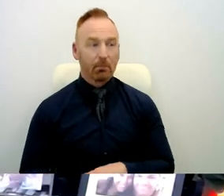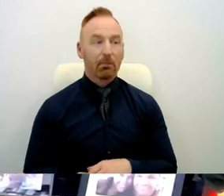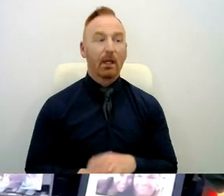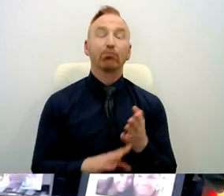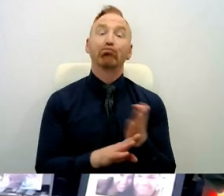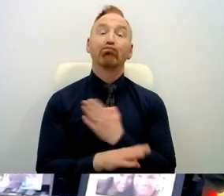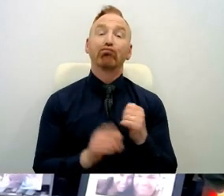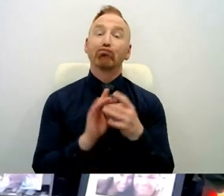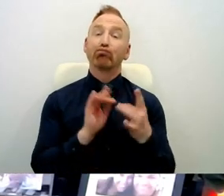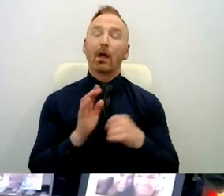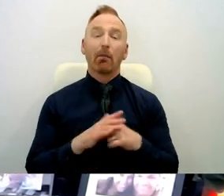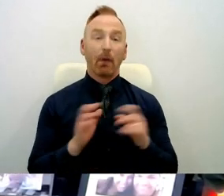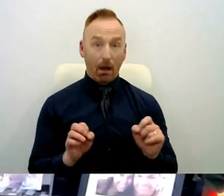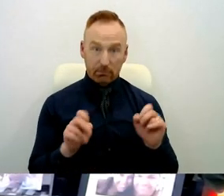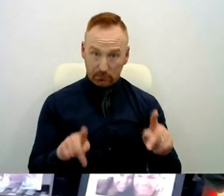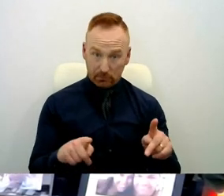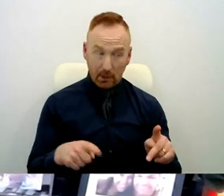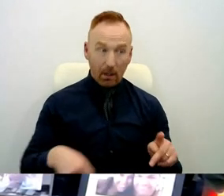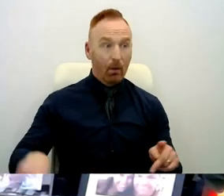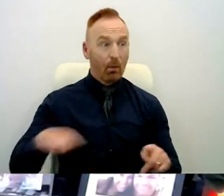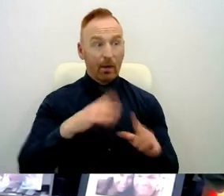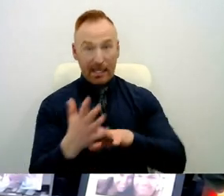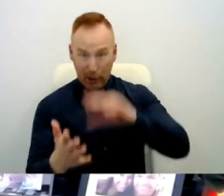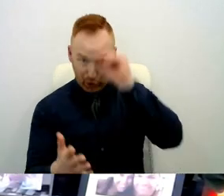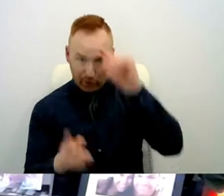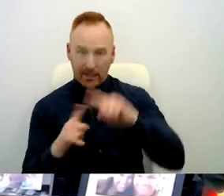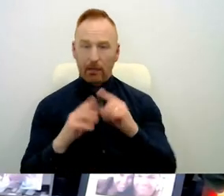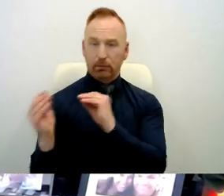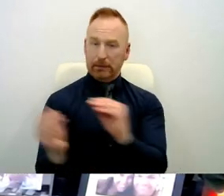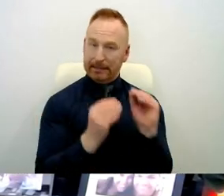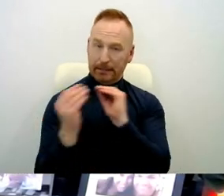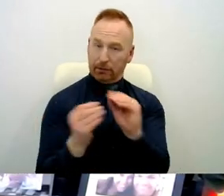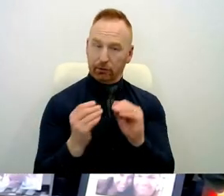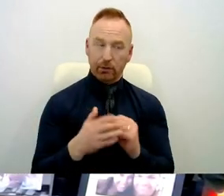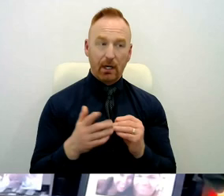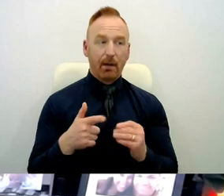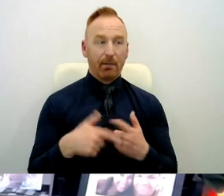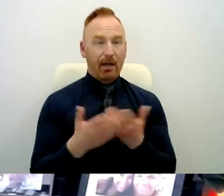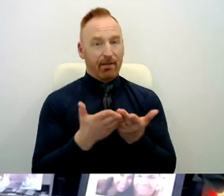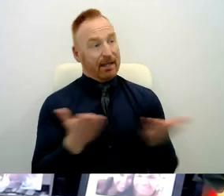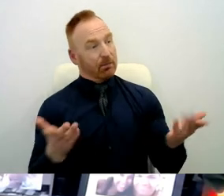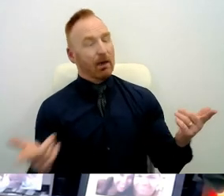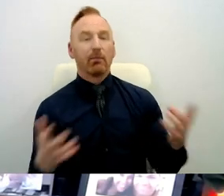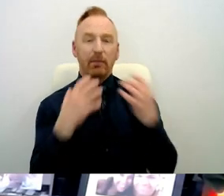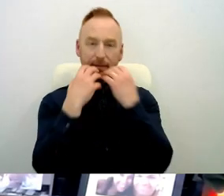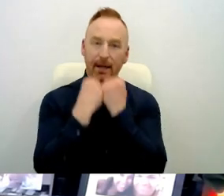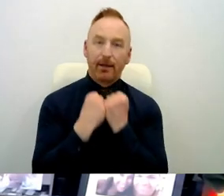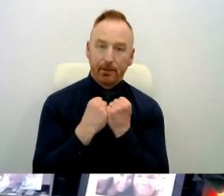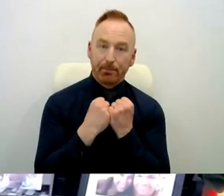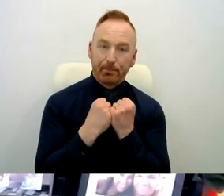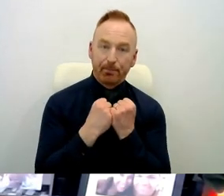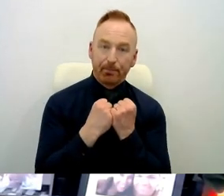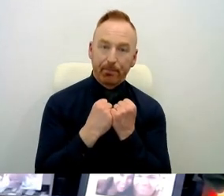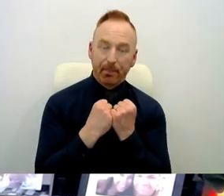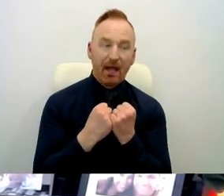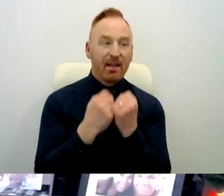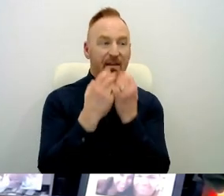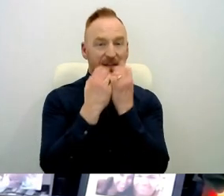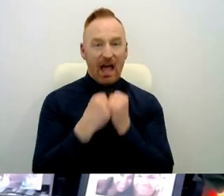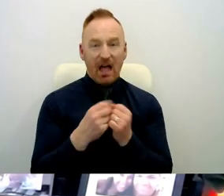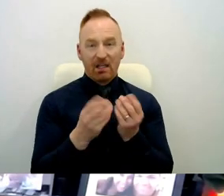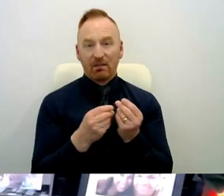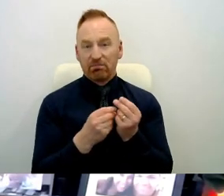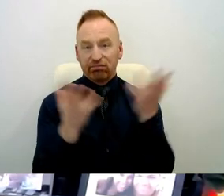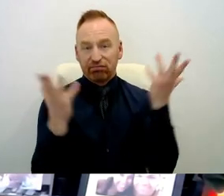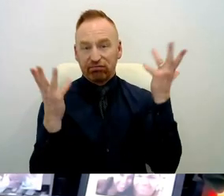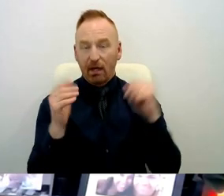I've previously said that when given the opportunity, we learn and we teach about the things that we actually value. The devaluation of